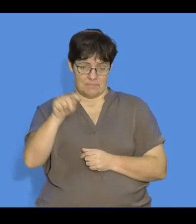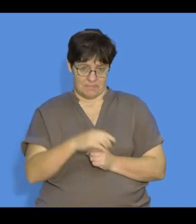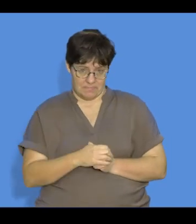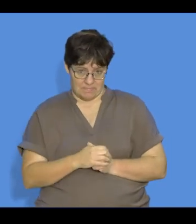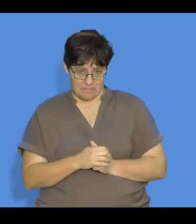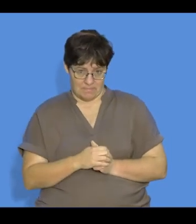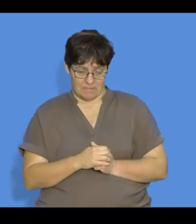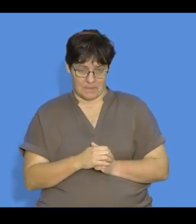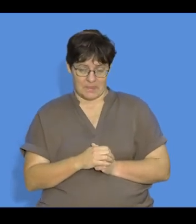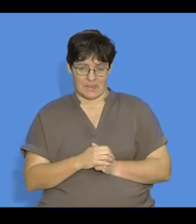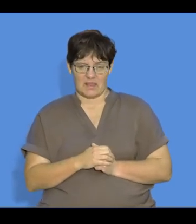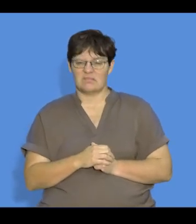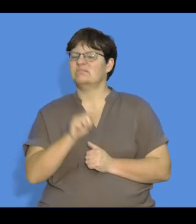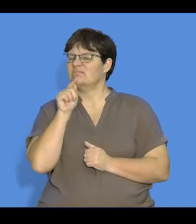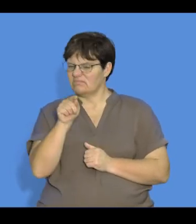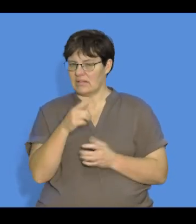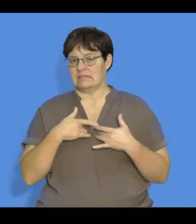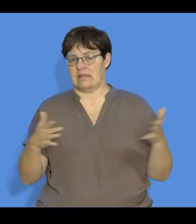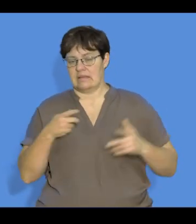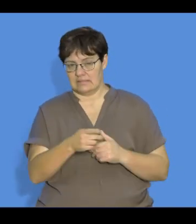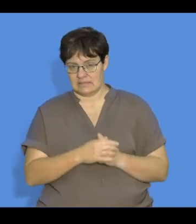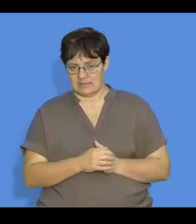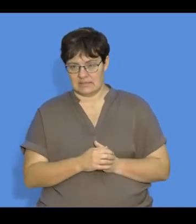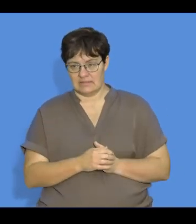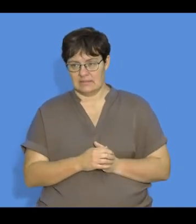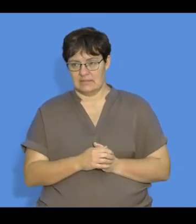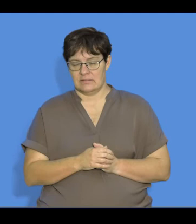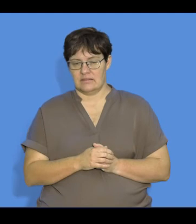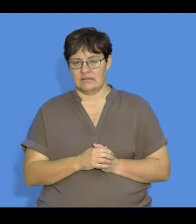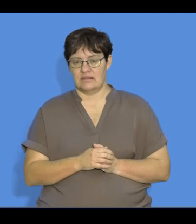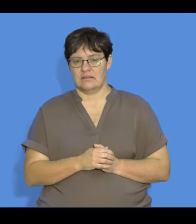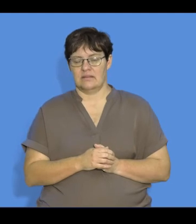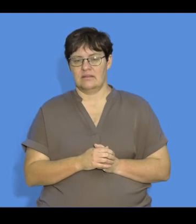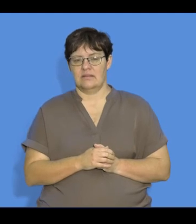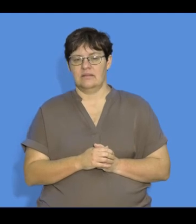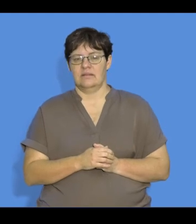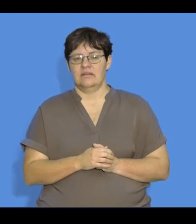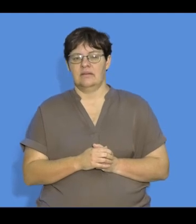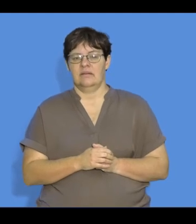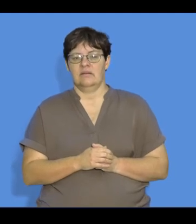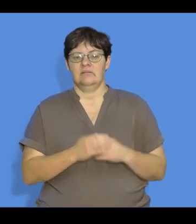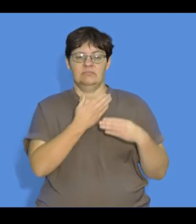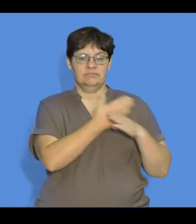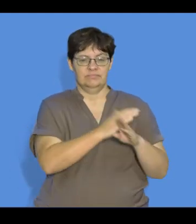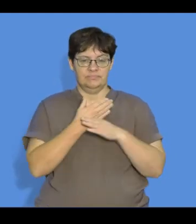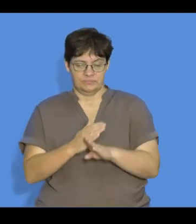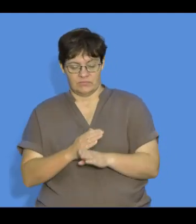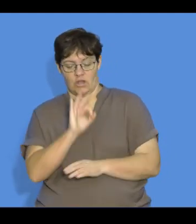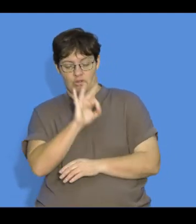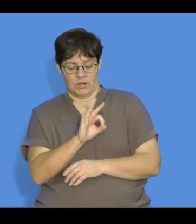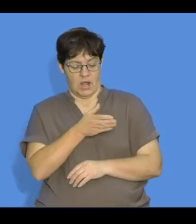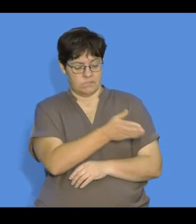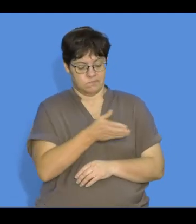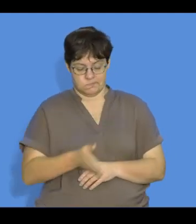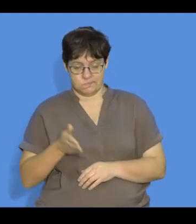ohms, right? So that's the starting point, okay? Then there are 3 resistors in the external circuit. Okay,